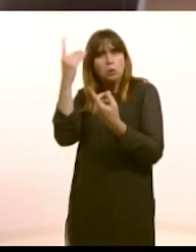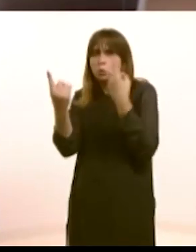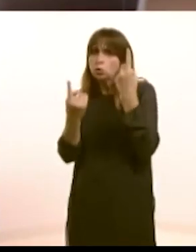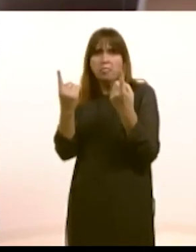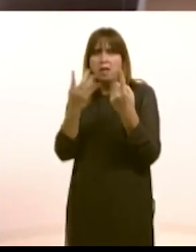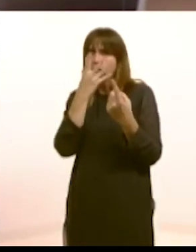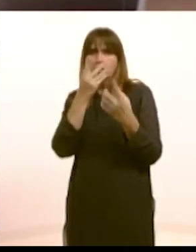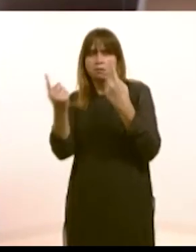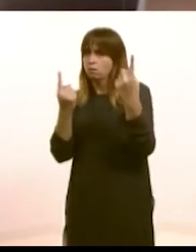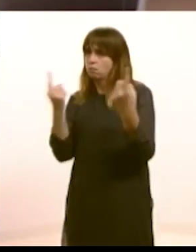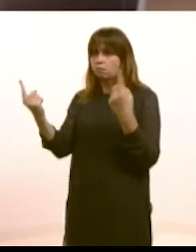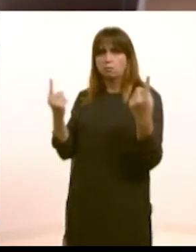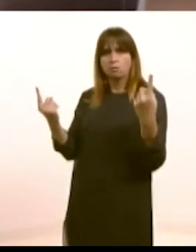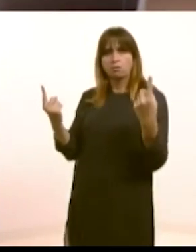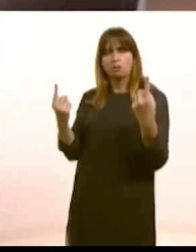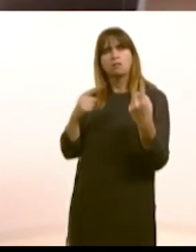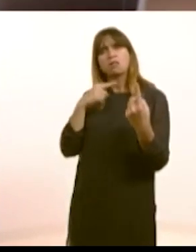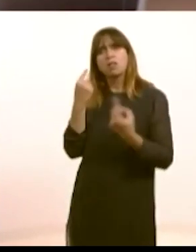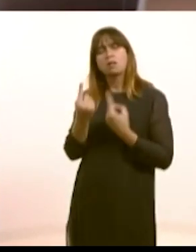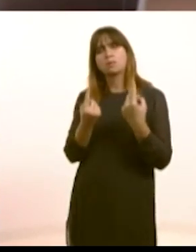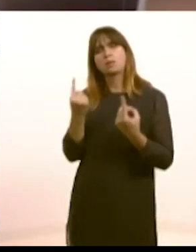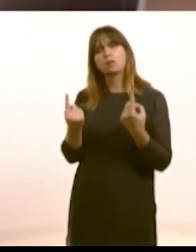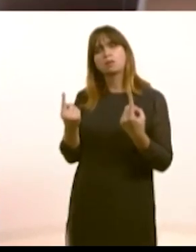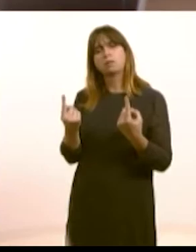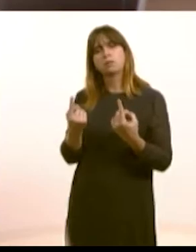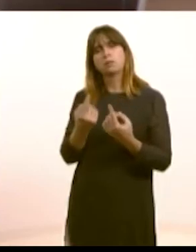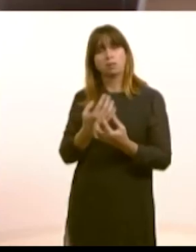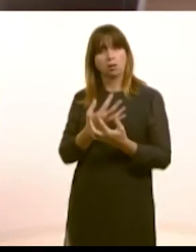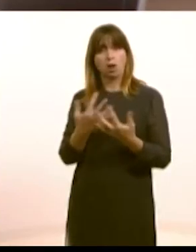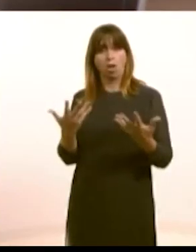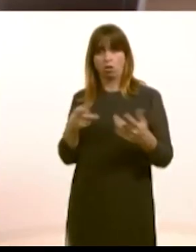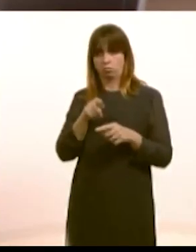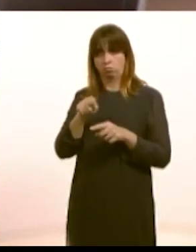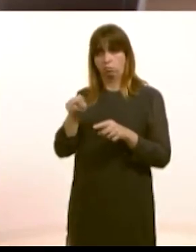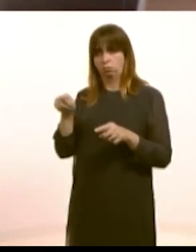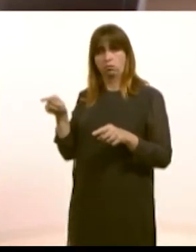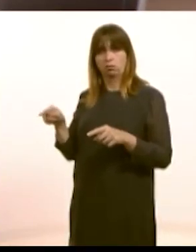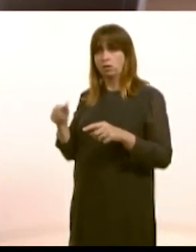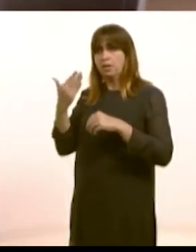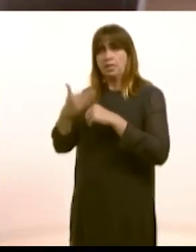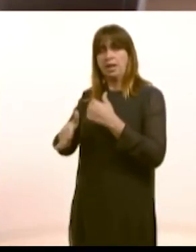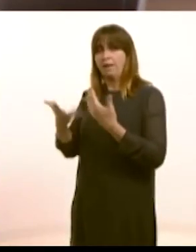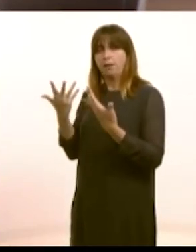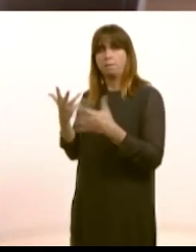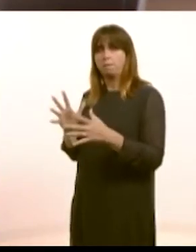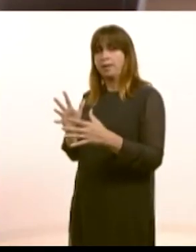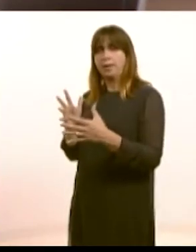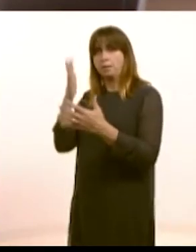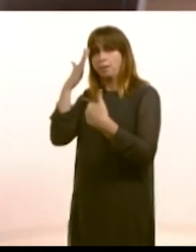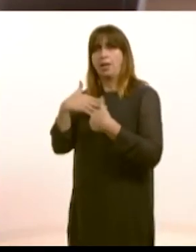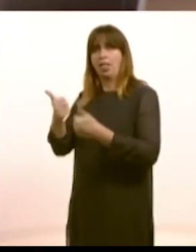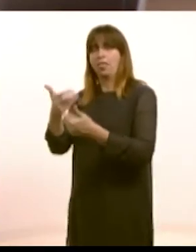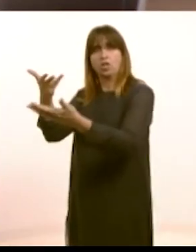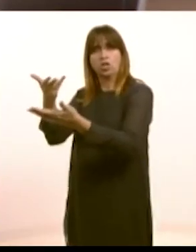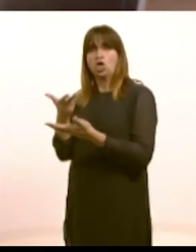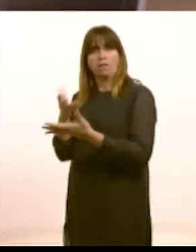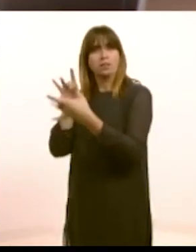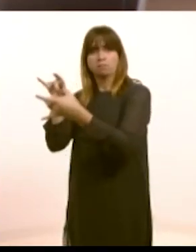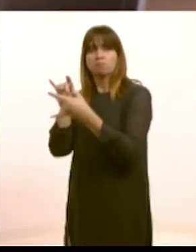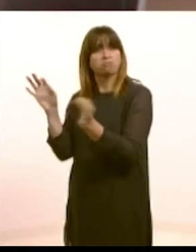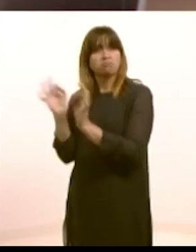that she was making, many of them had no contact with mental health services. They were